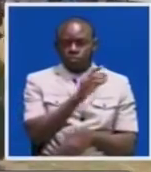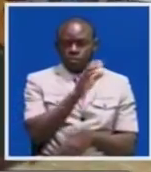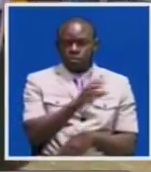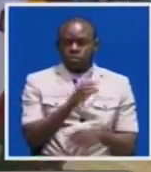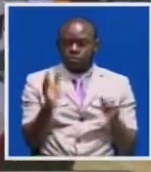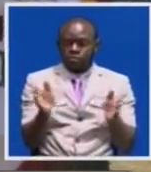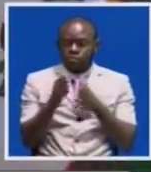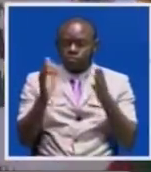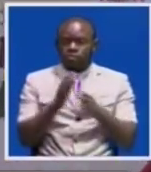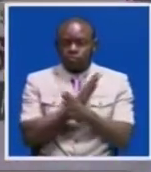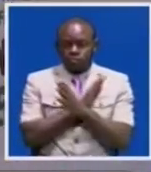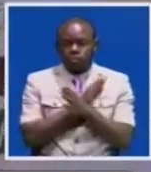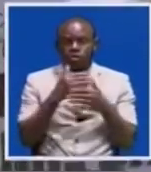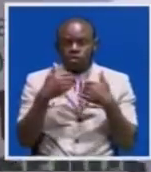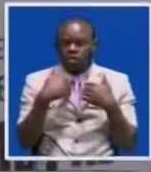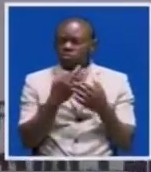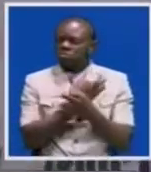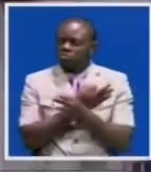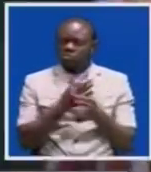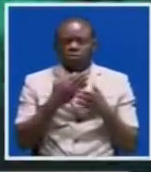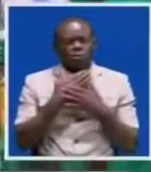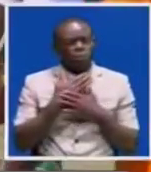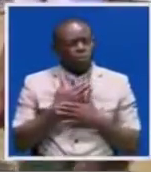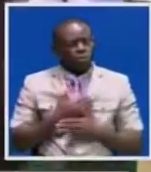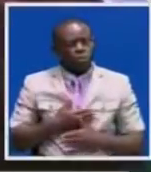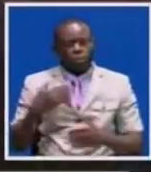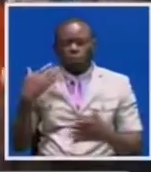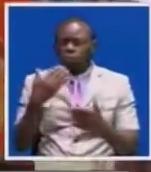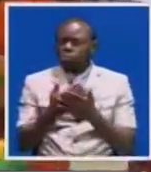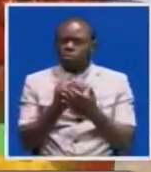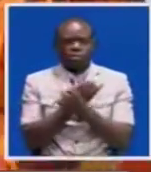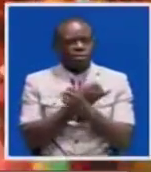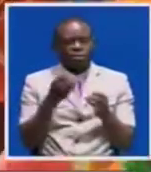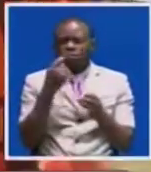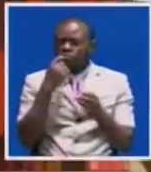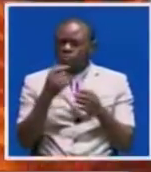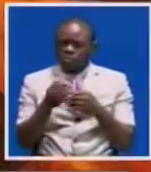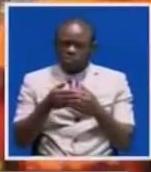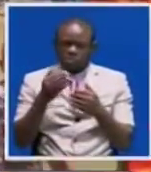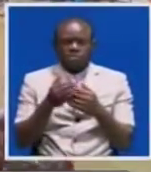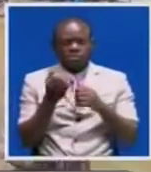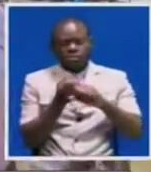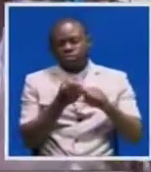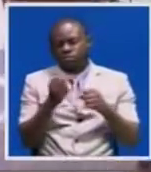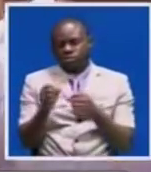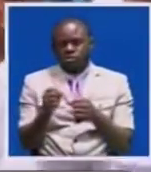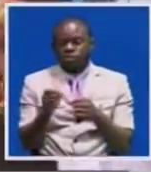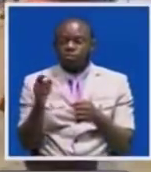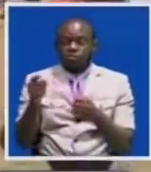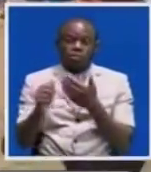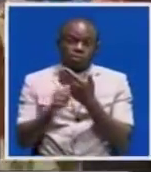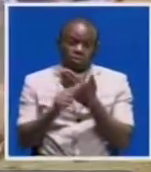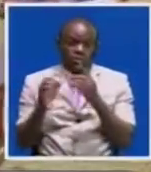tranquility that the country has enjoyed since independence. Speaking during the independence celebrations held at Kosa Stadium in Kafiwa